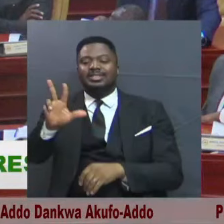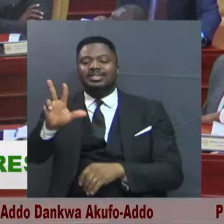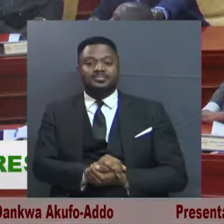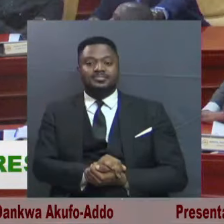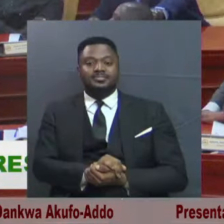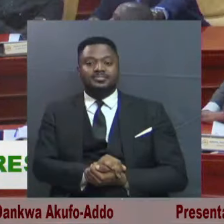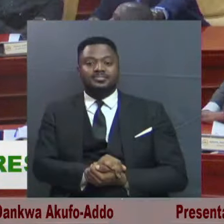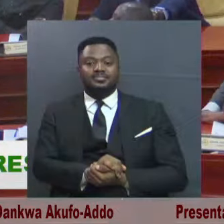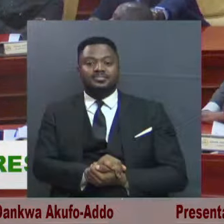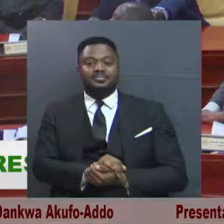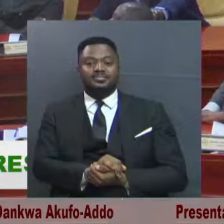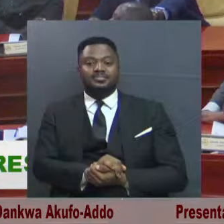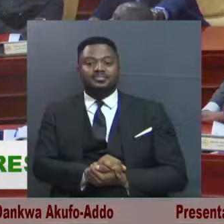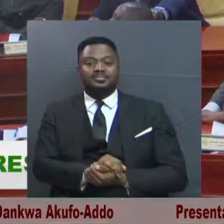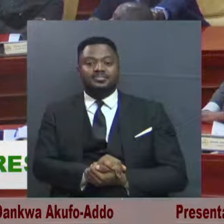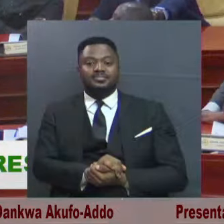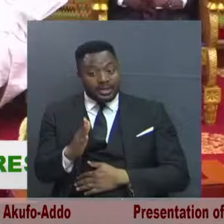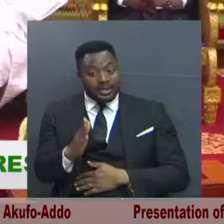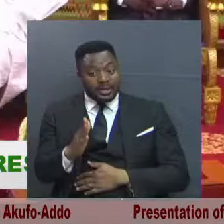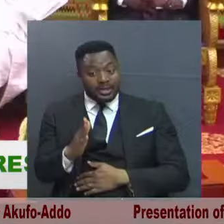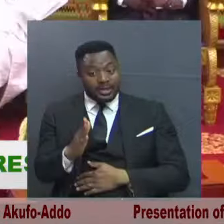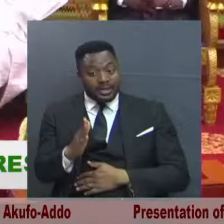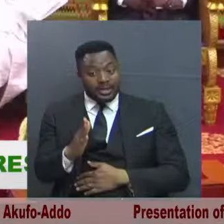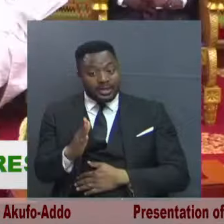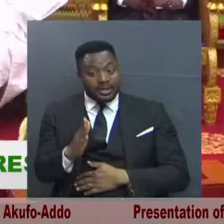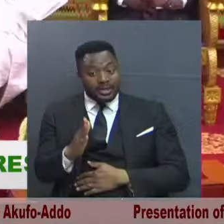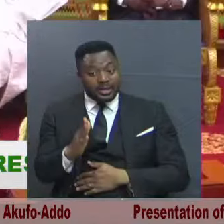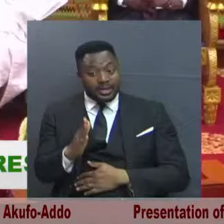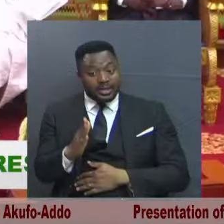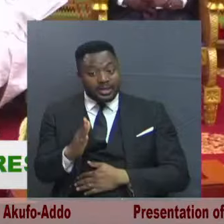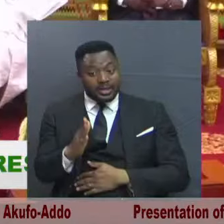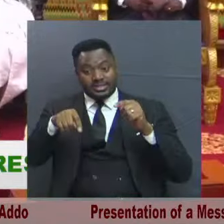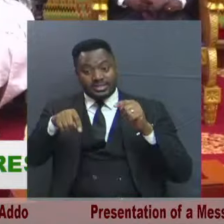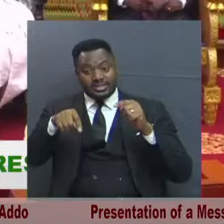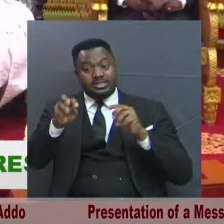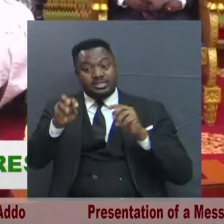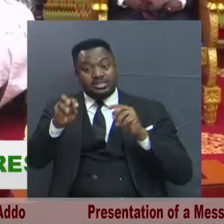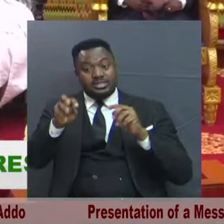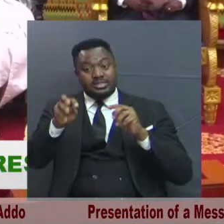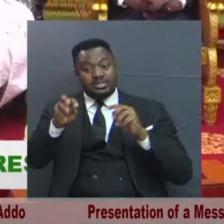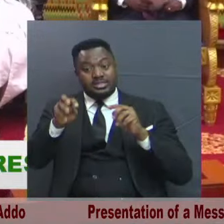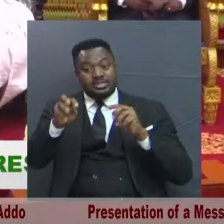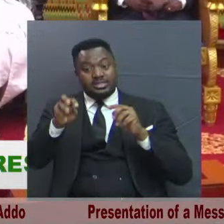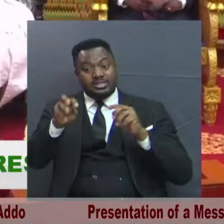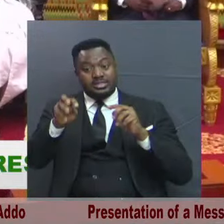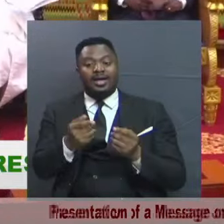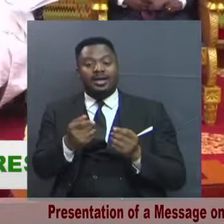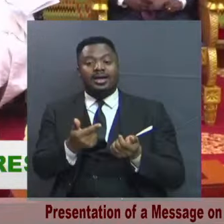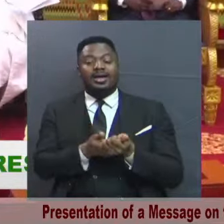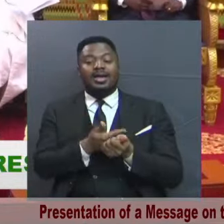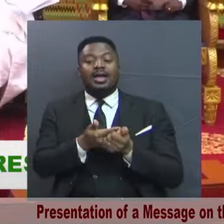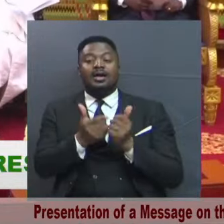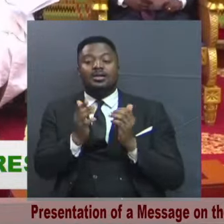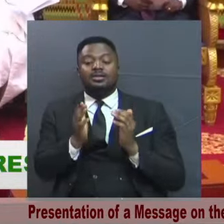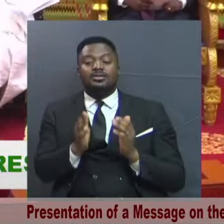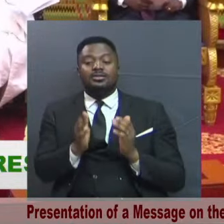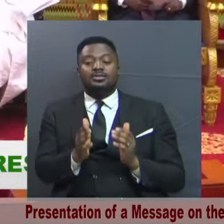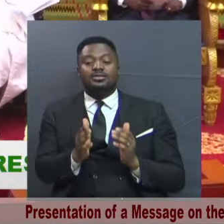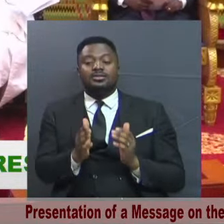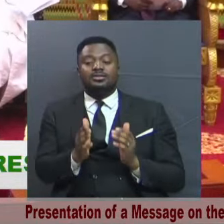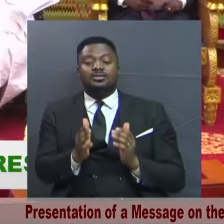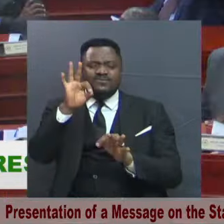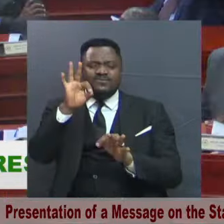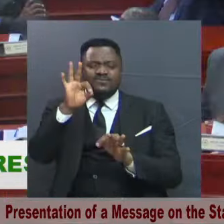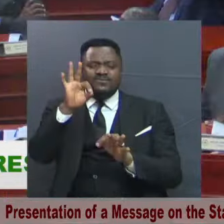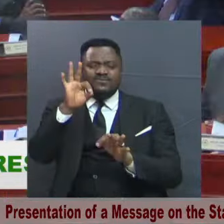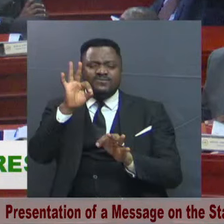president Mr Speaker to conclude on this matter ghanians ghanians voted